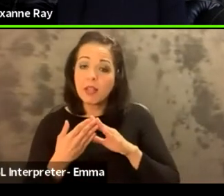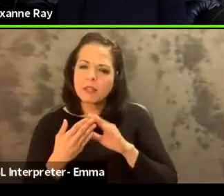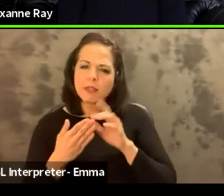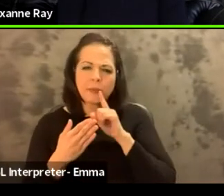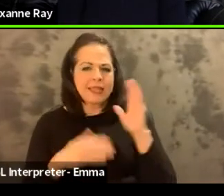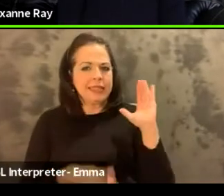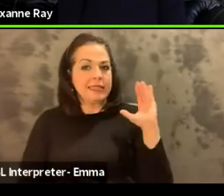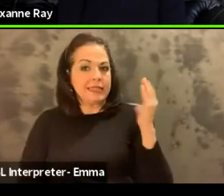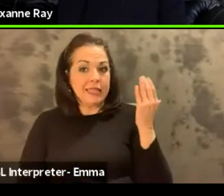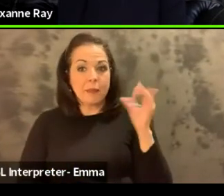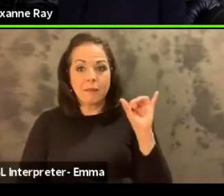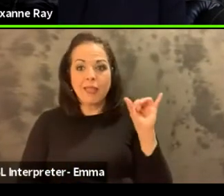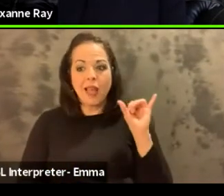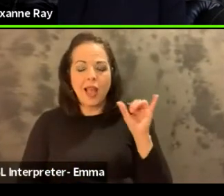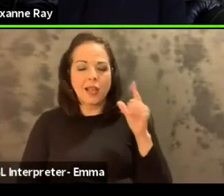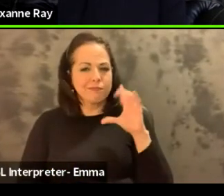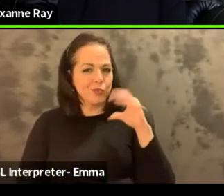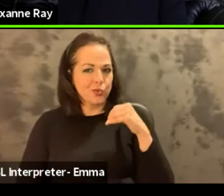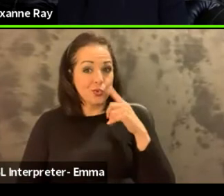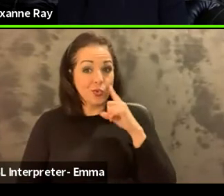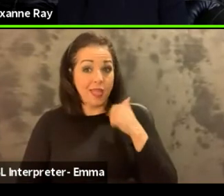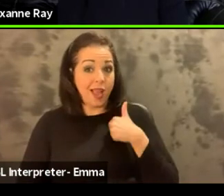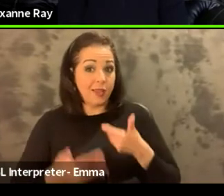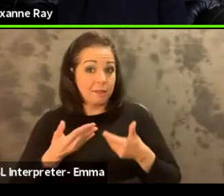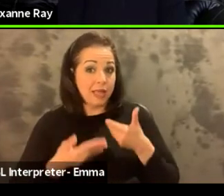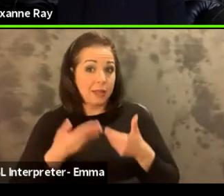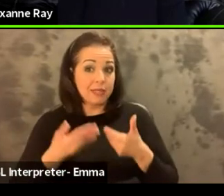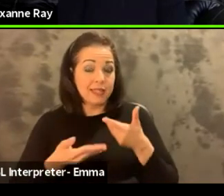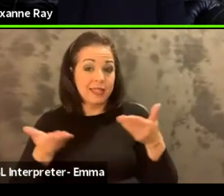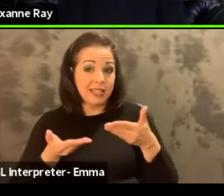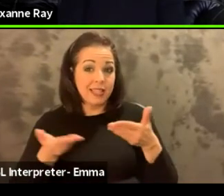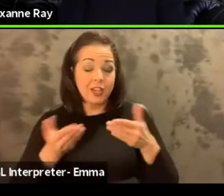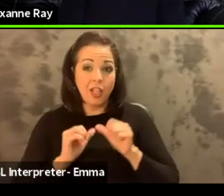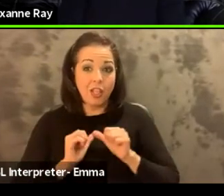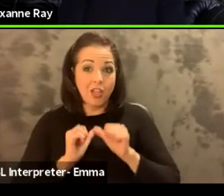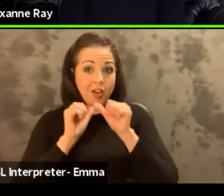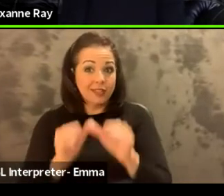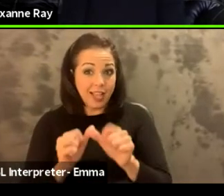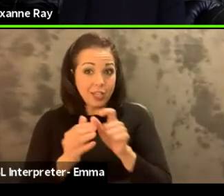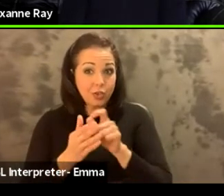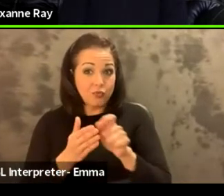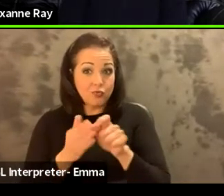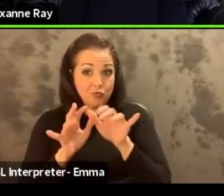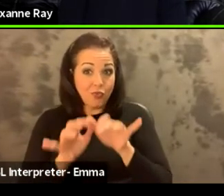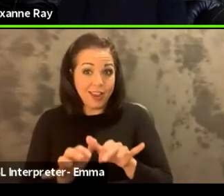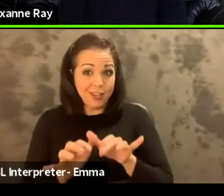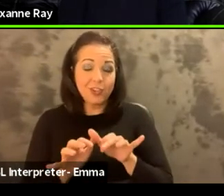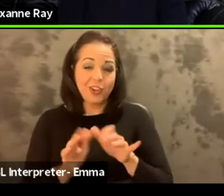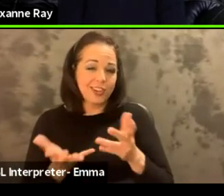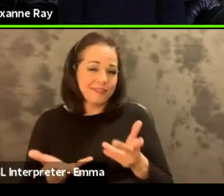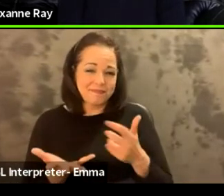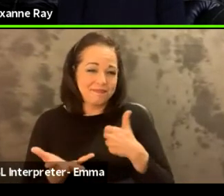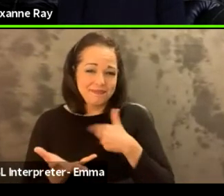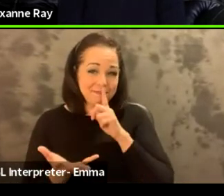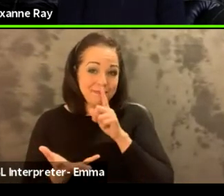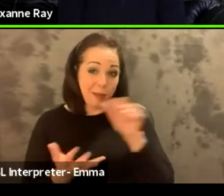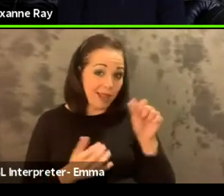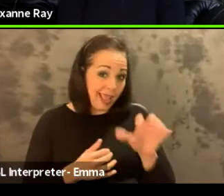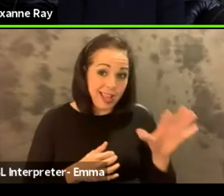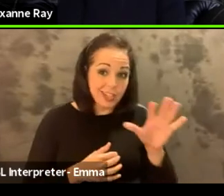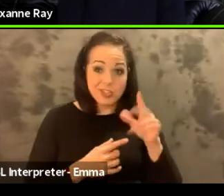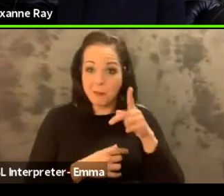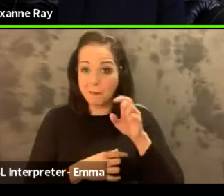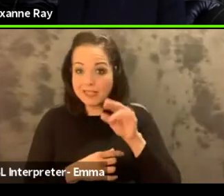seem unusual that I might be a longstanding writer, given that I am not Asian or Pacific